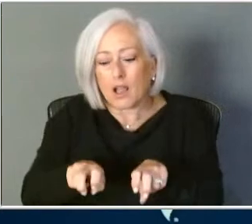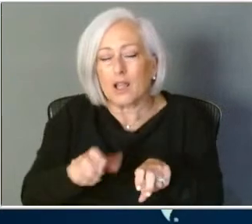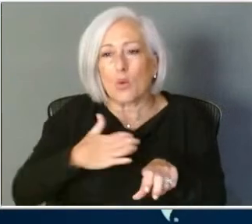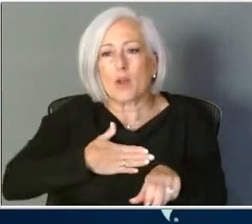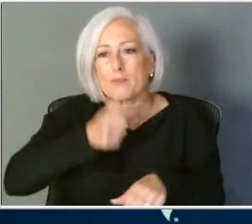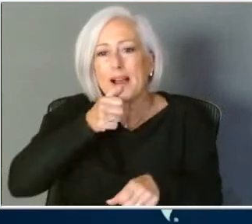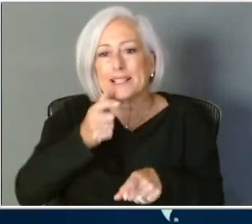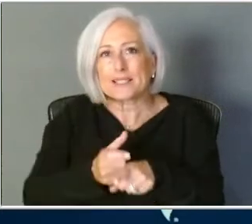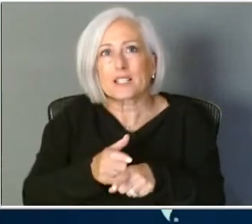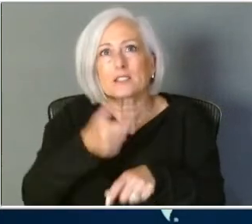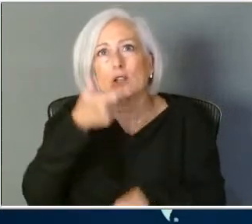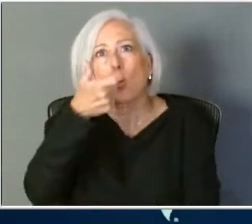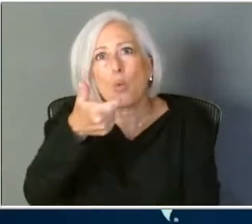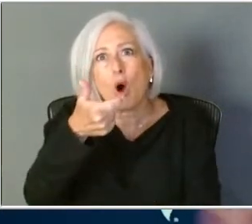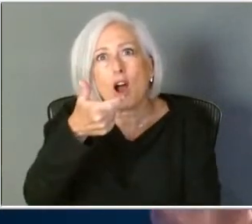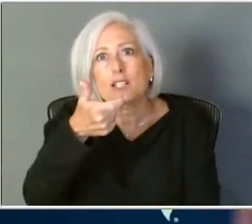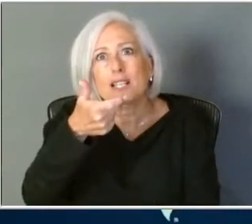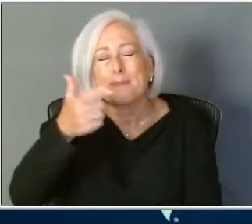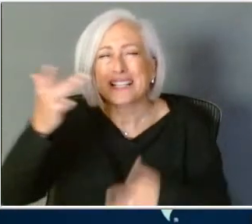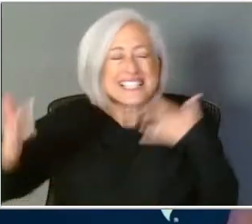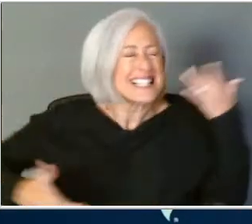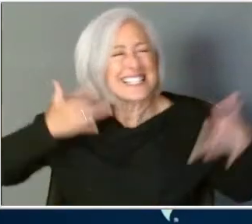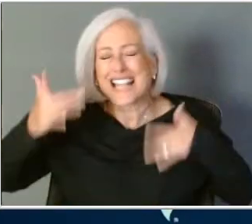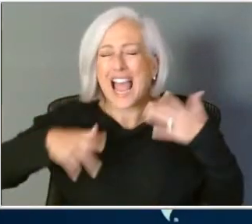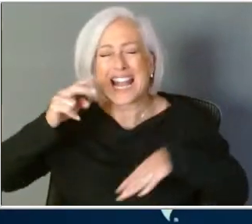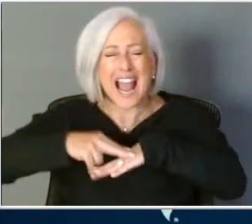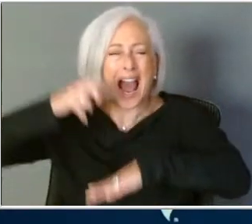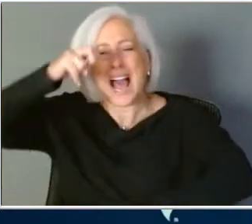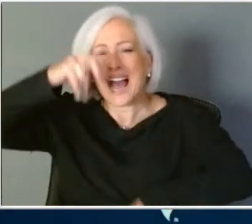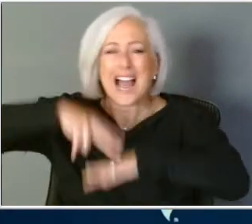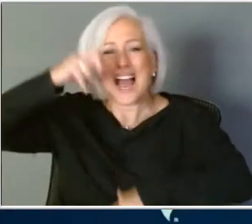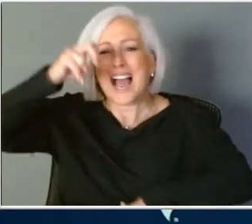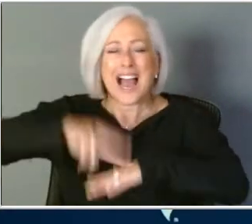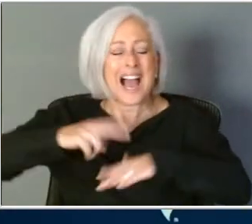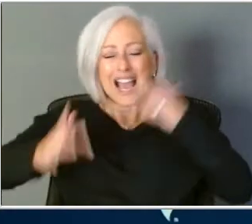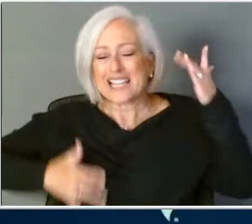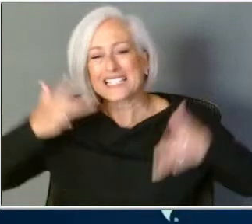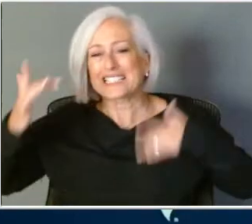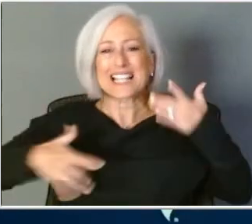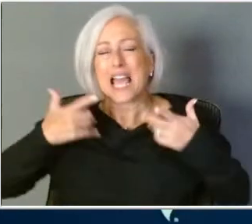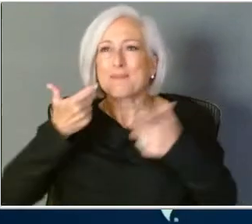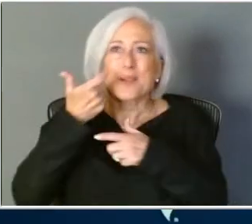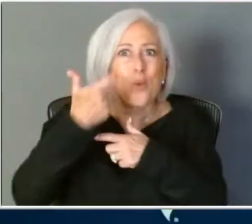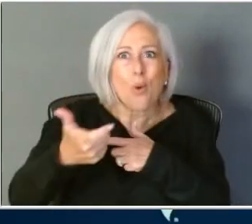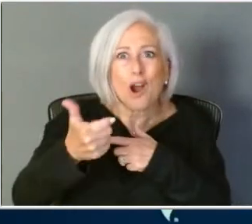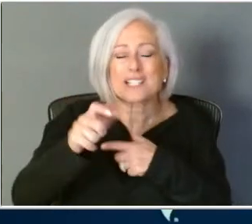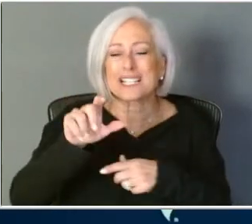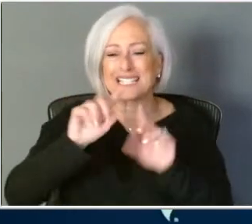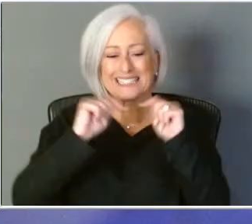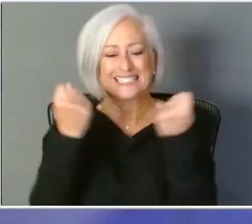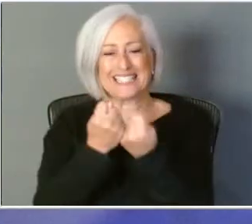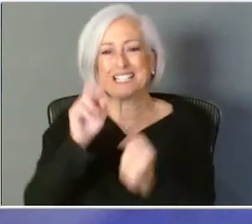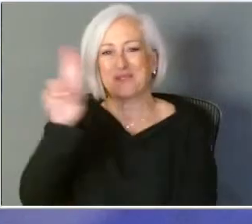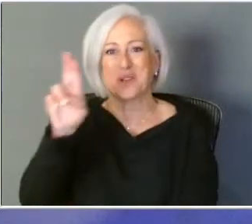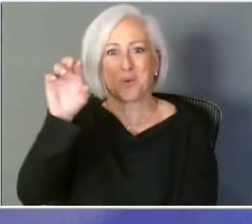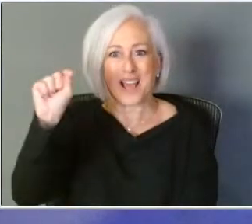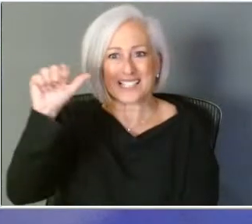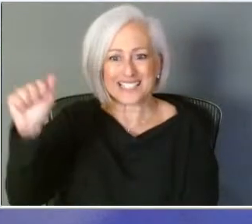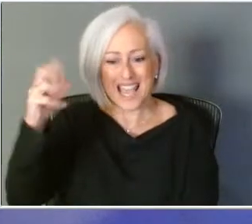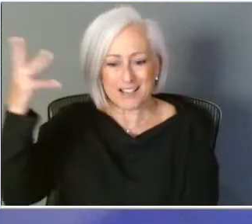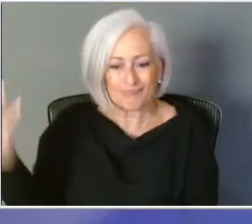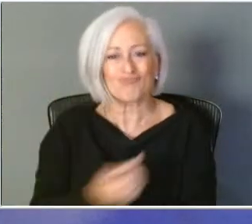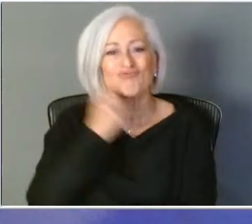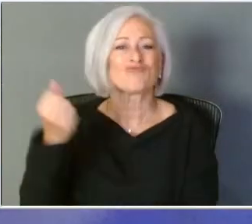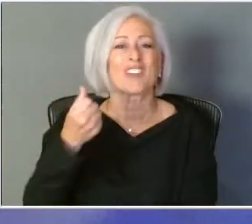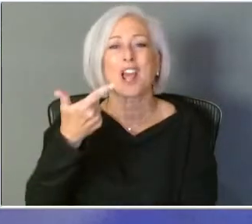just jumping for joy, like this just shared excitement watching Team USA win the gold. They were fierce. Yeah,